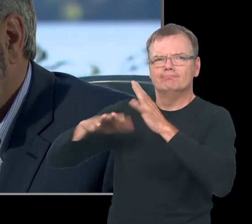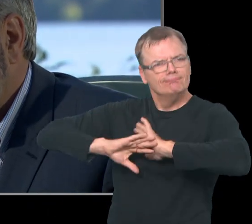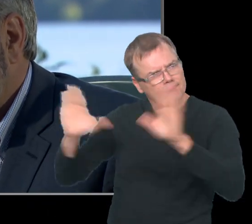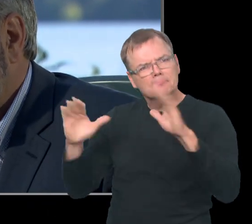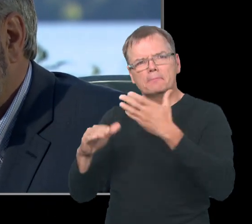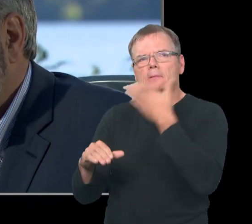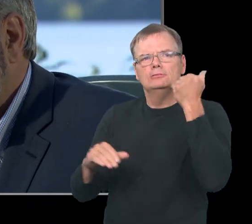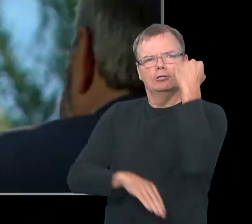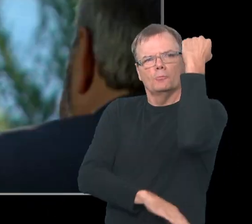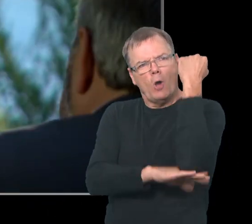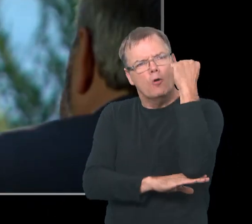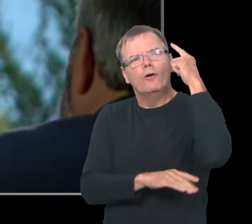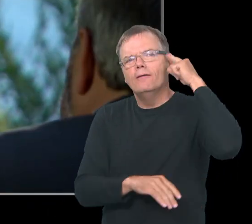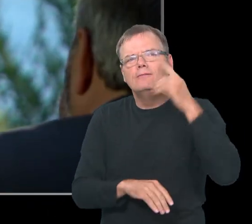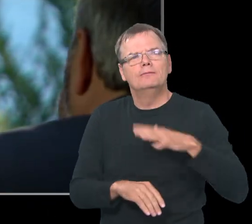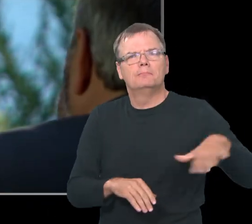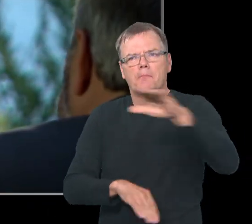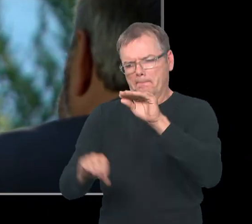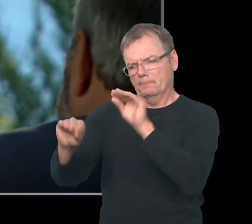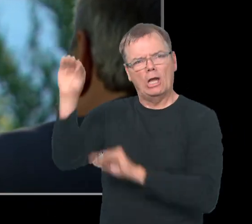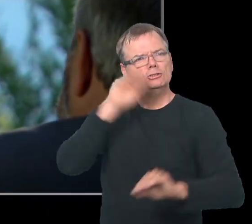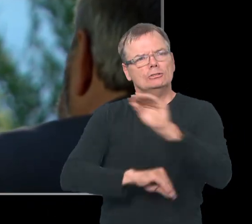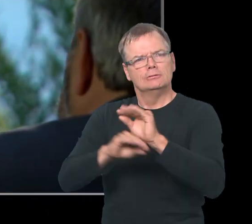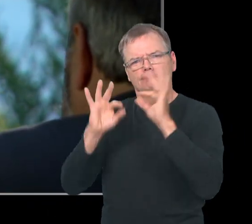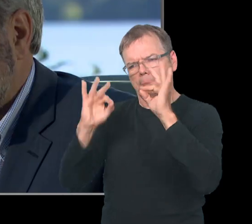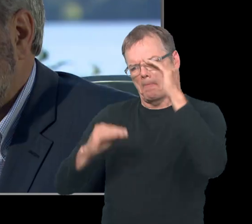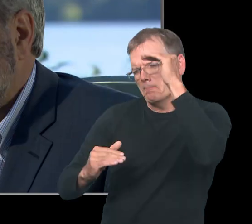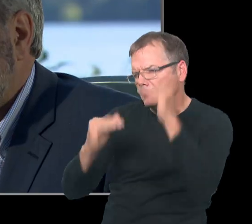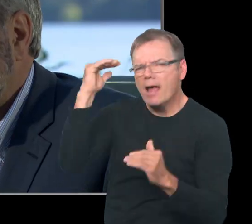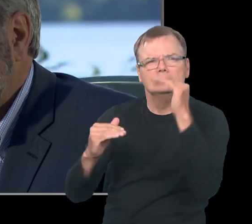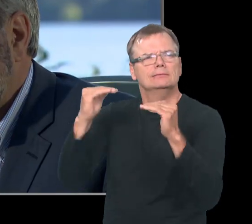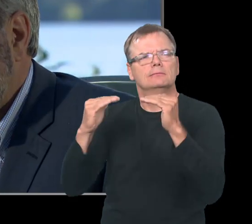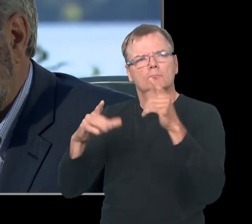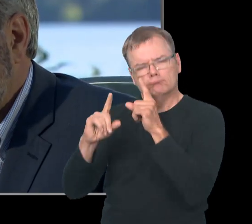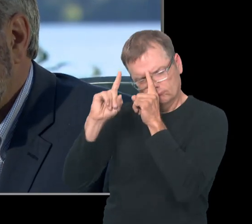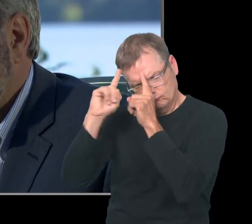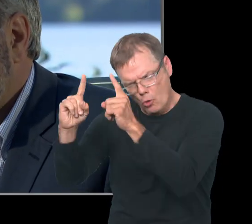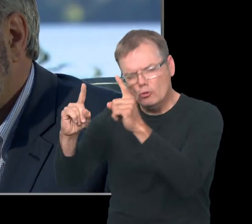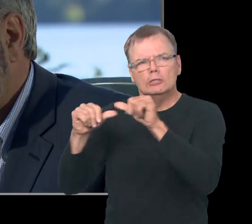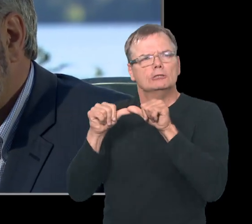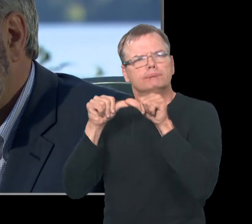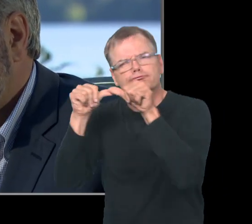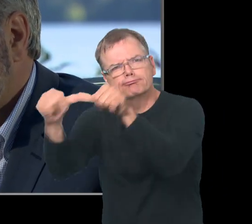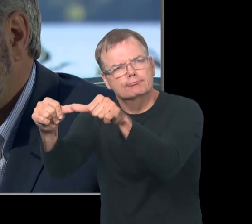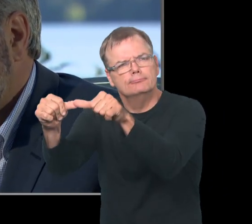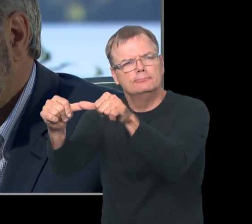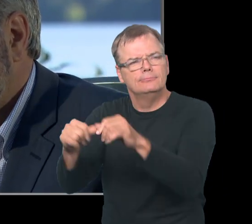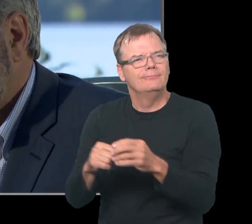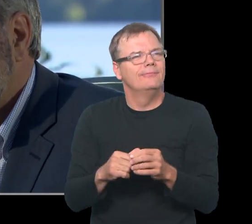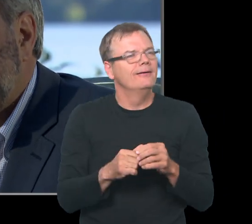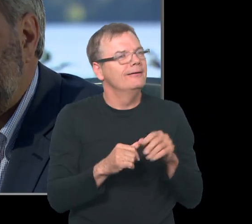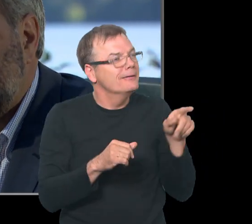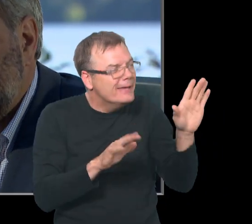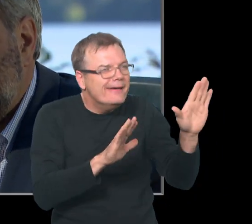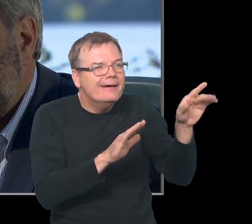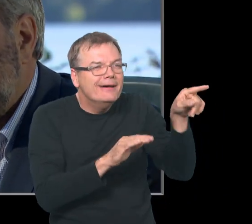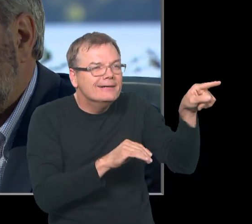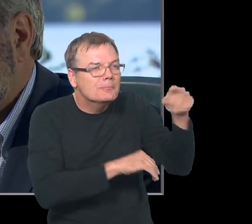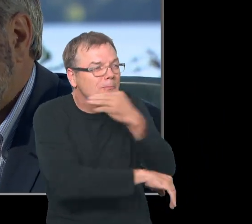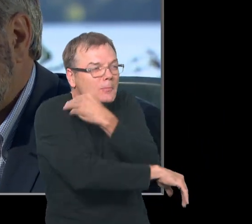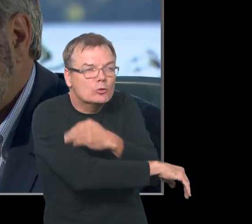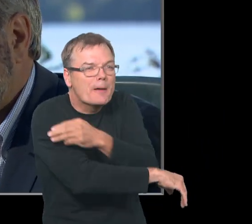Yeah. It's not happening in Manitoba. It's not happening in Manitoba now, but they've done quite well despite the ups and downs. They've got a very